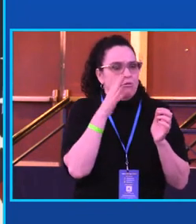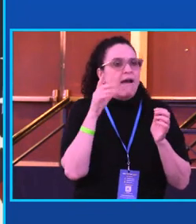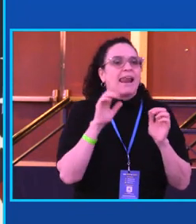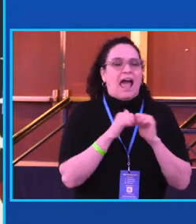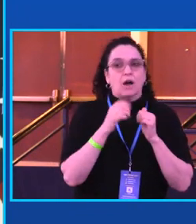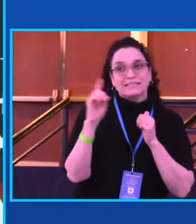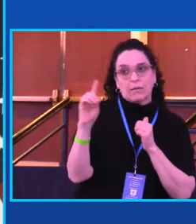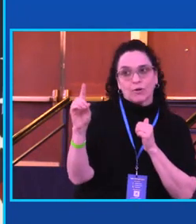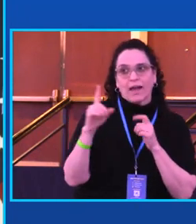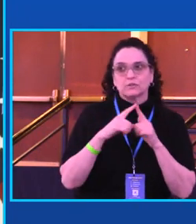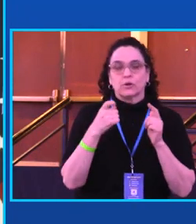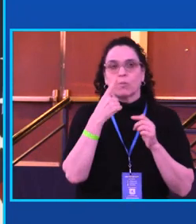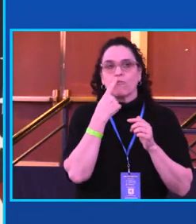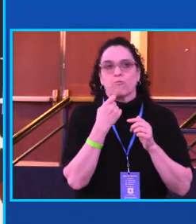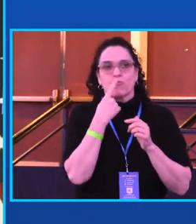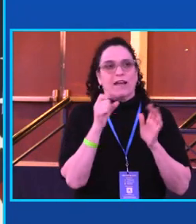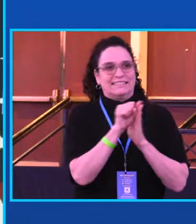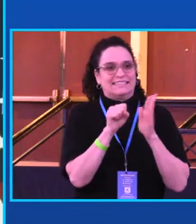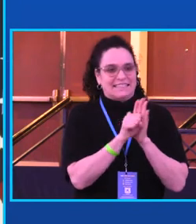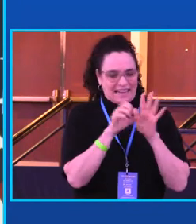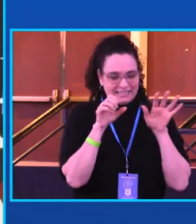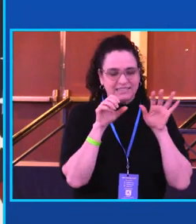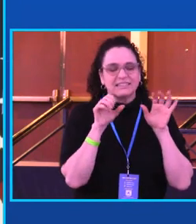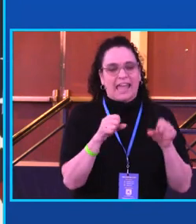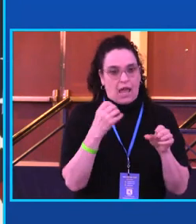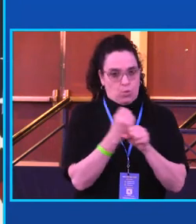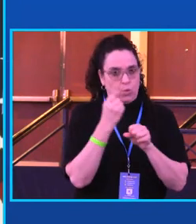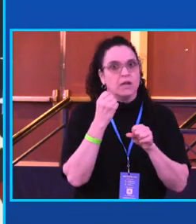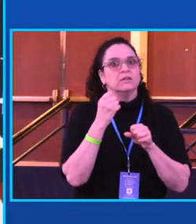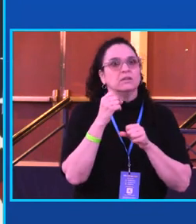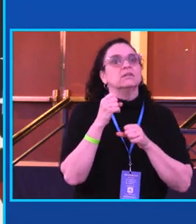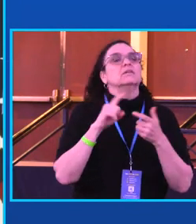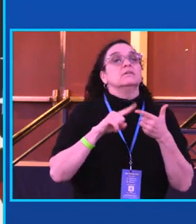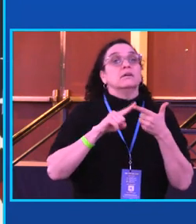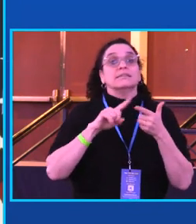hold Republicans accountable. The second person is a